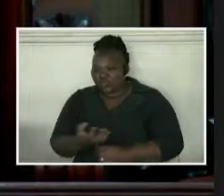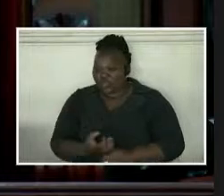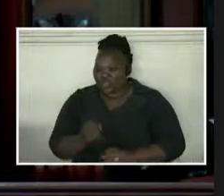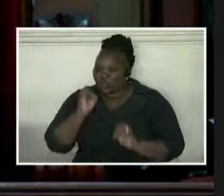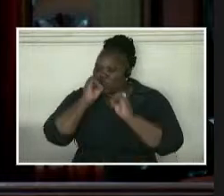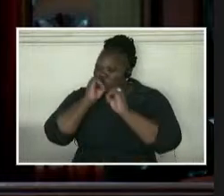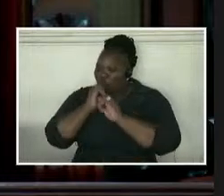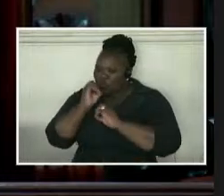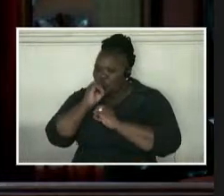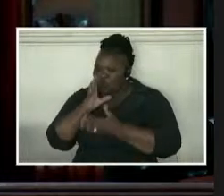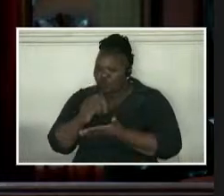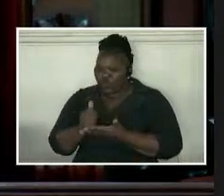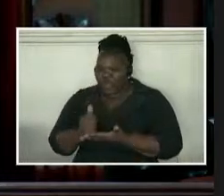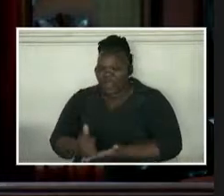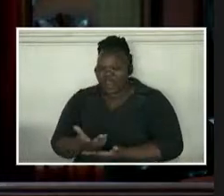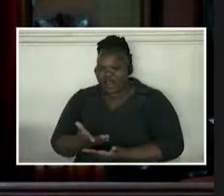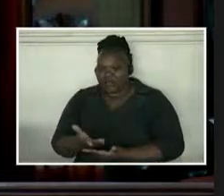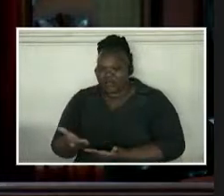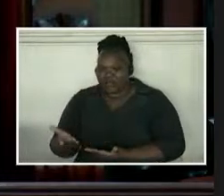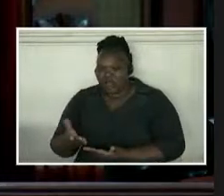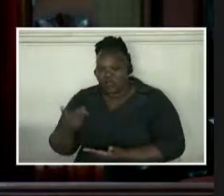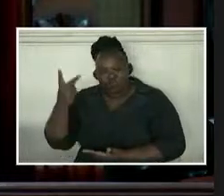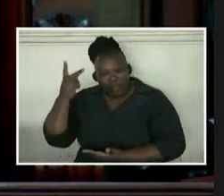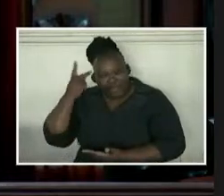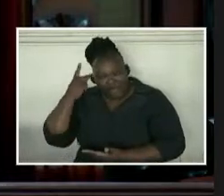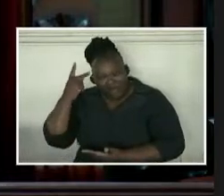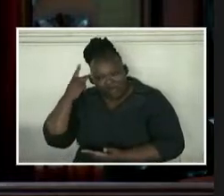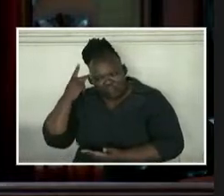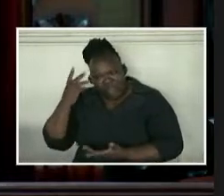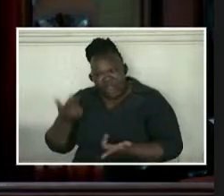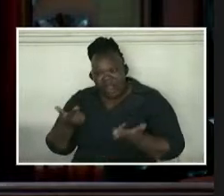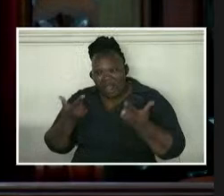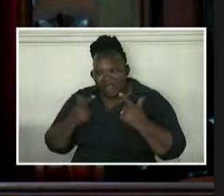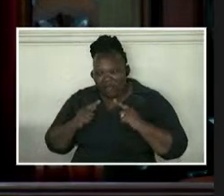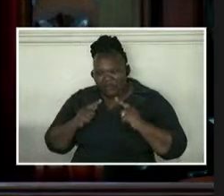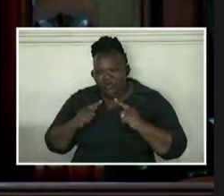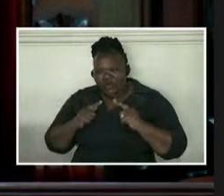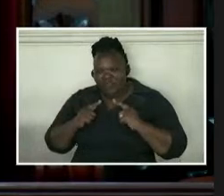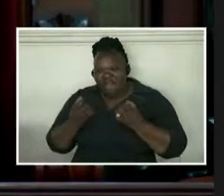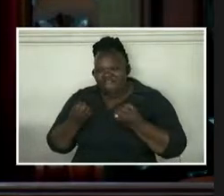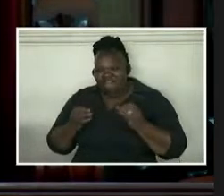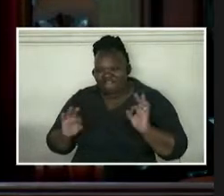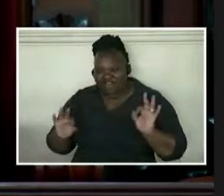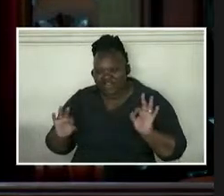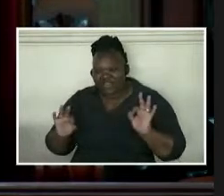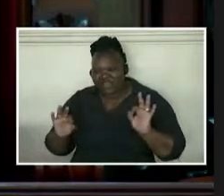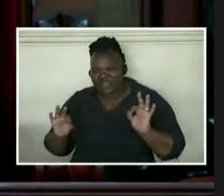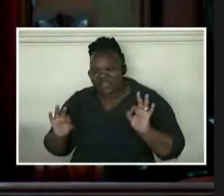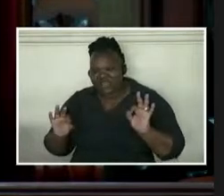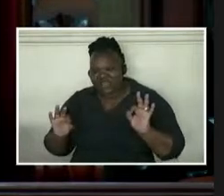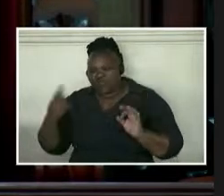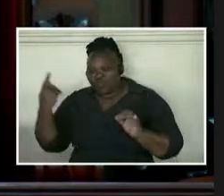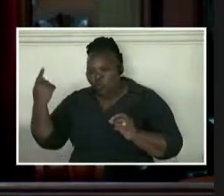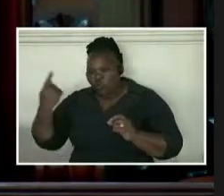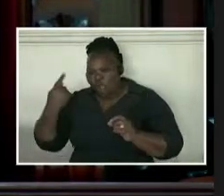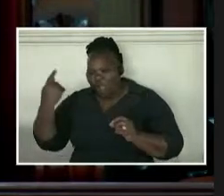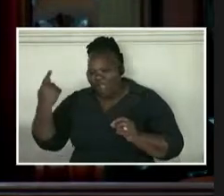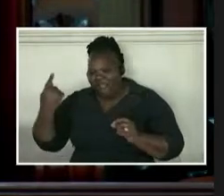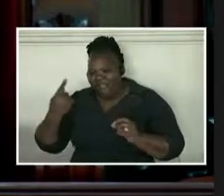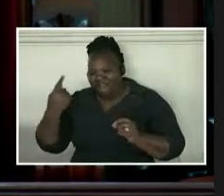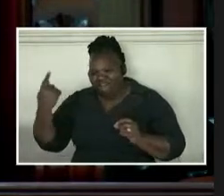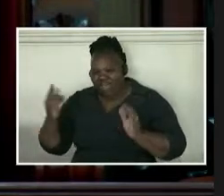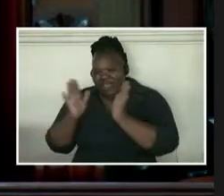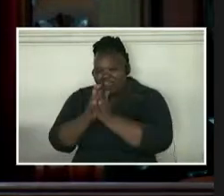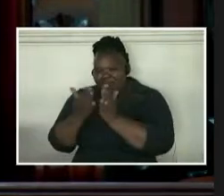them becoming knowledgeable and allowing them free access to wi-fi and books we welcome the plans of